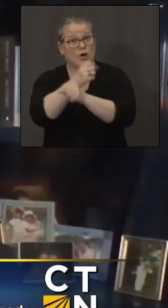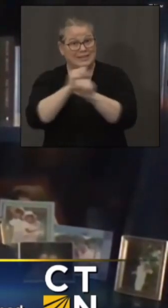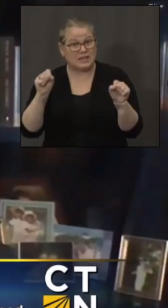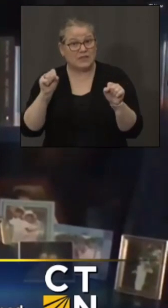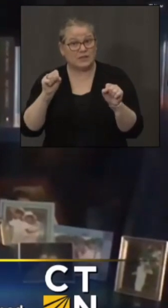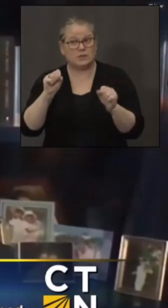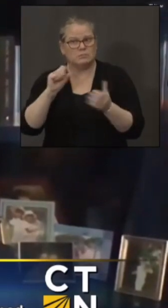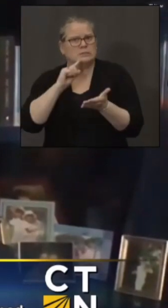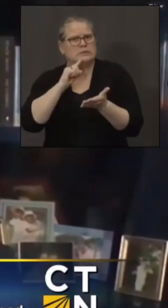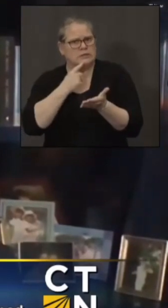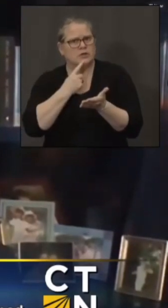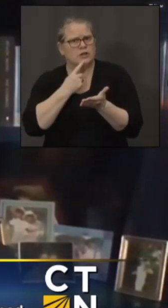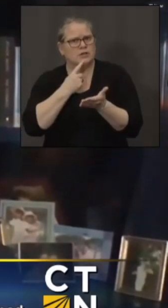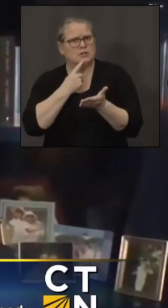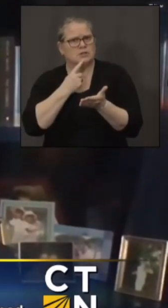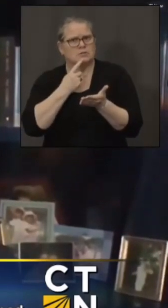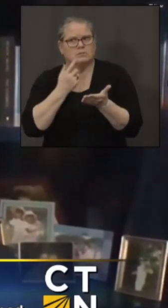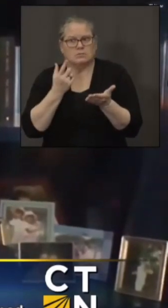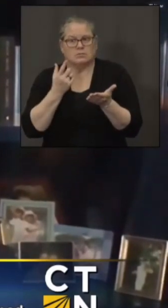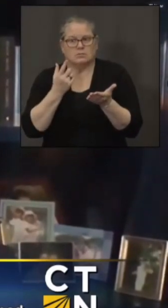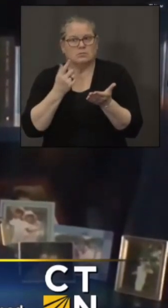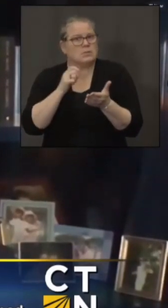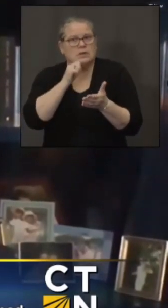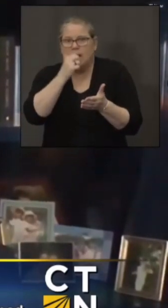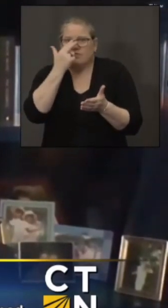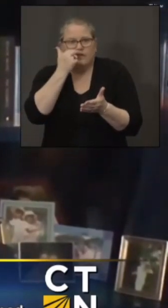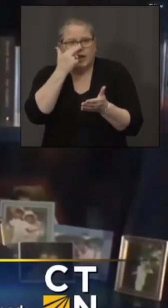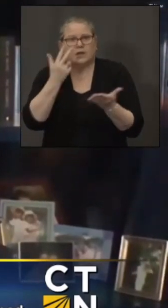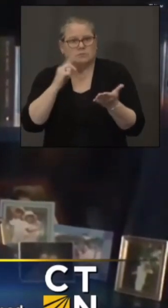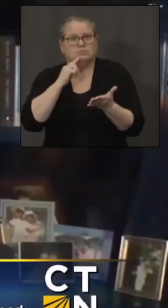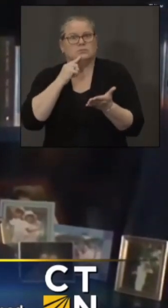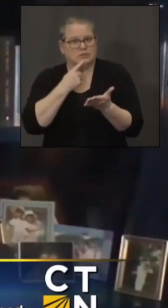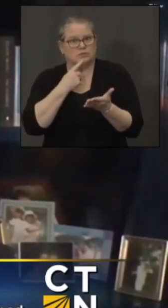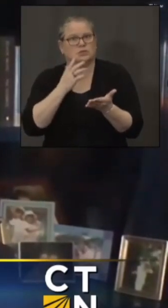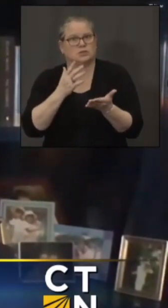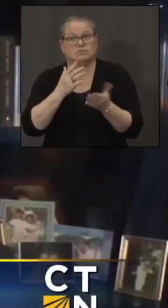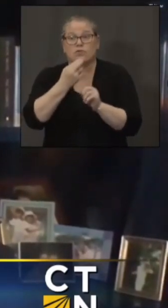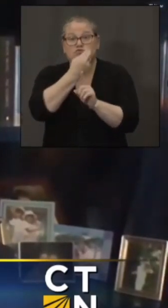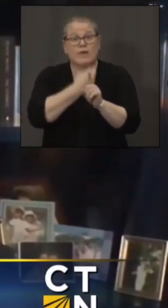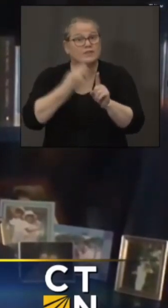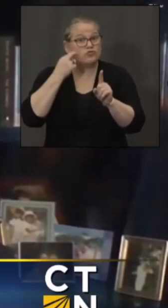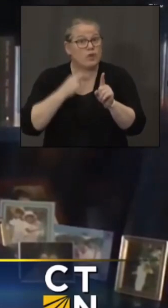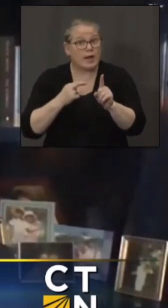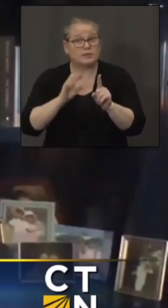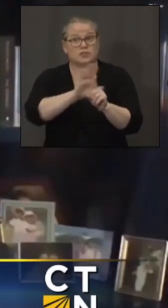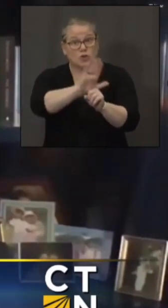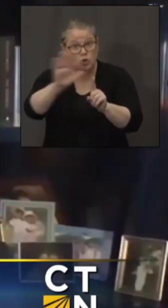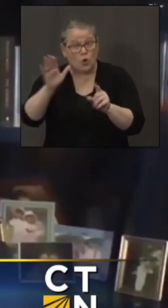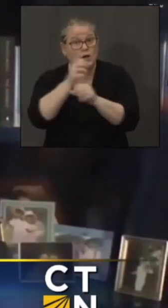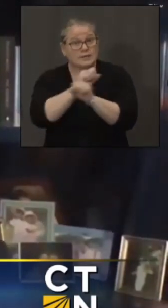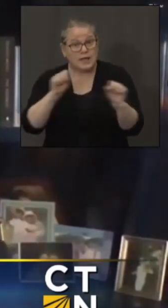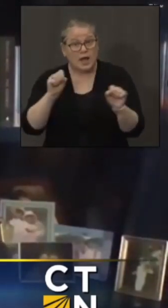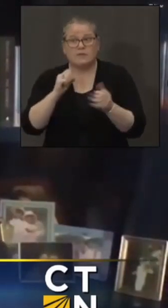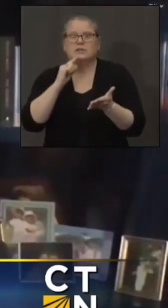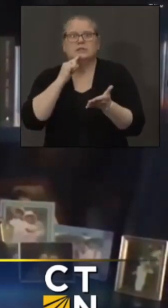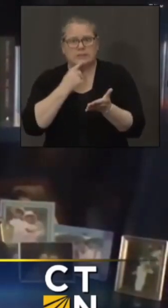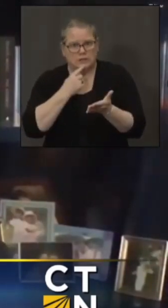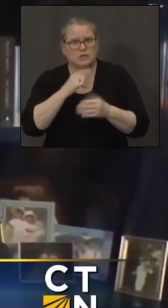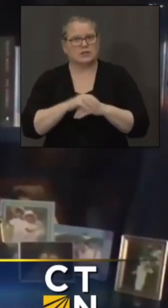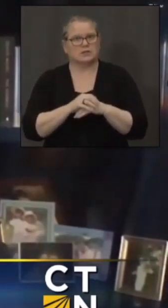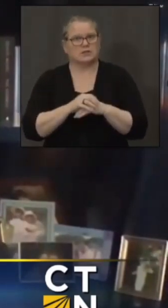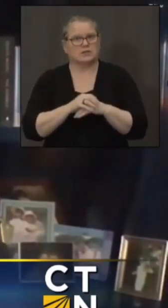it very seriously as a restaurant association in this case. And we are self-policing. The